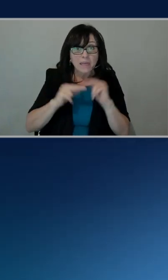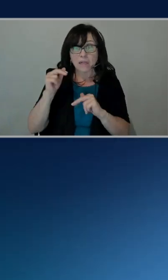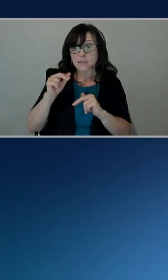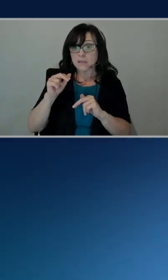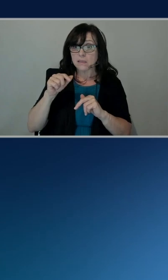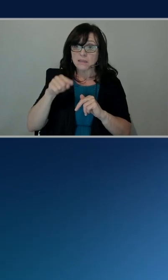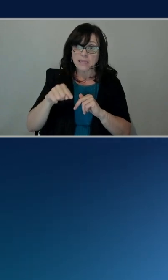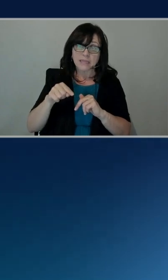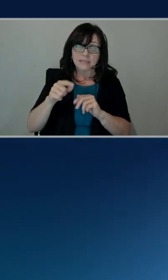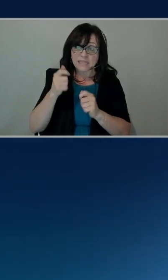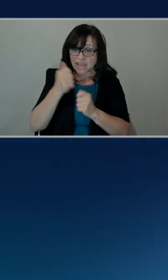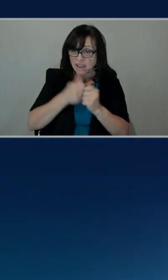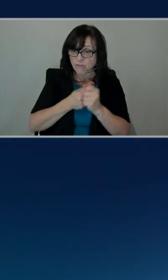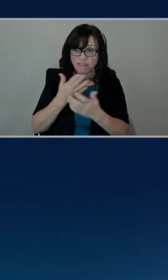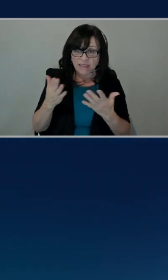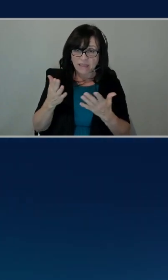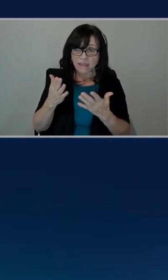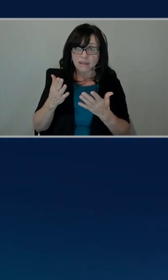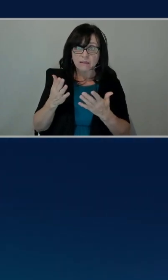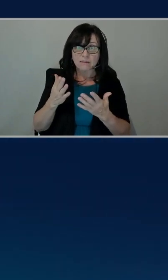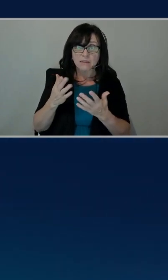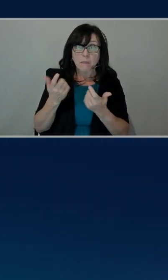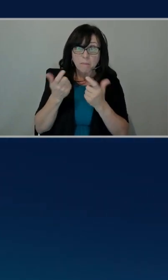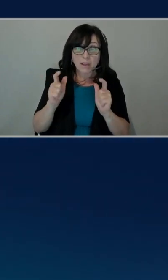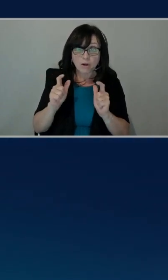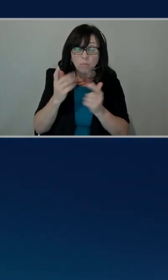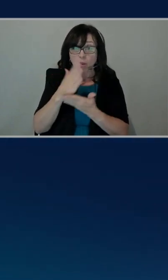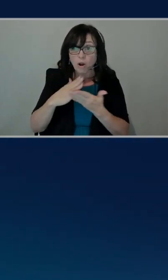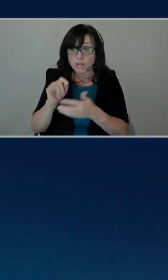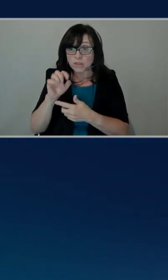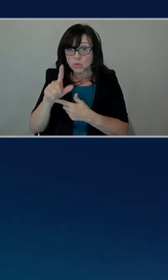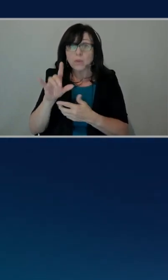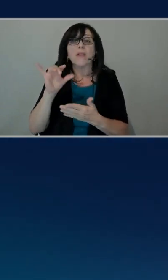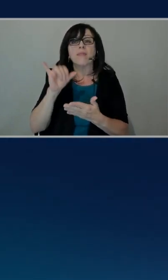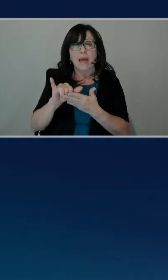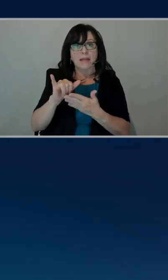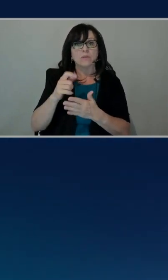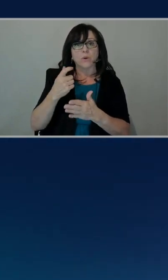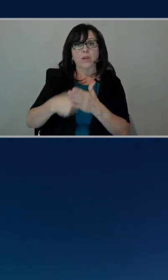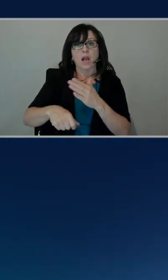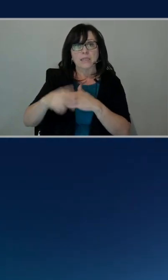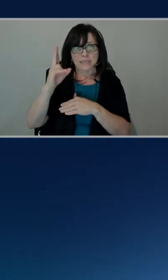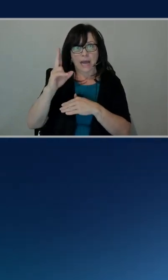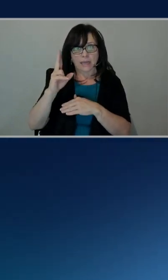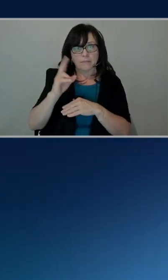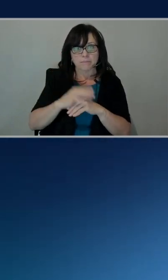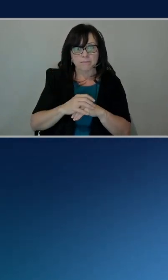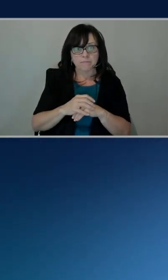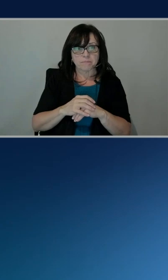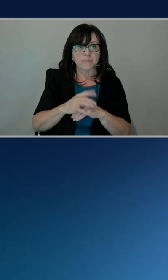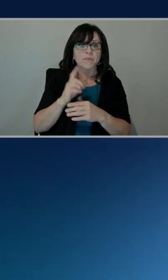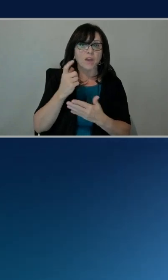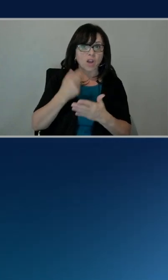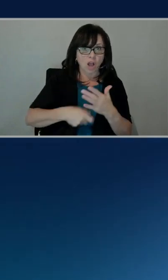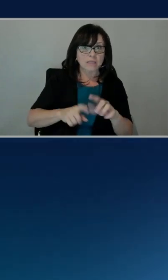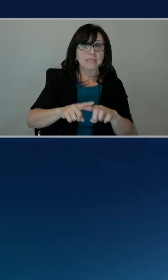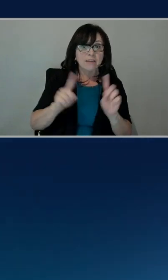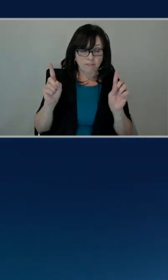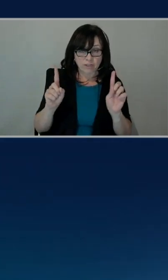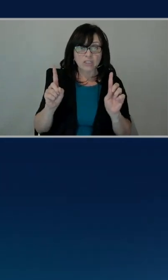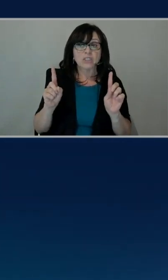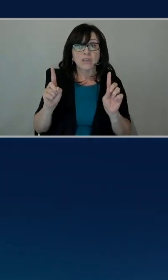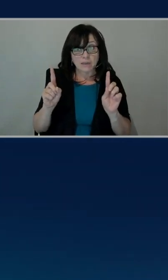just training this small thing, that's what we're talking about in terms of the cost, right? In terms of the cost differential. So the cost differential